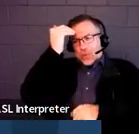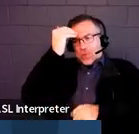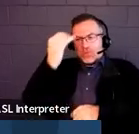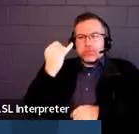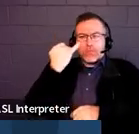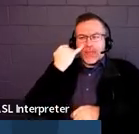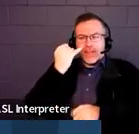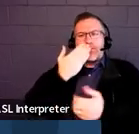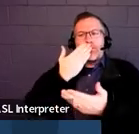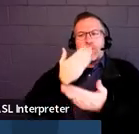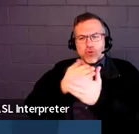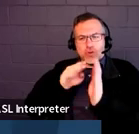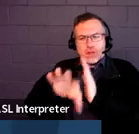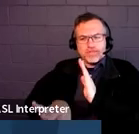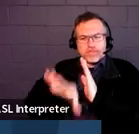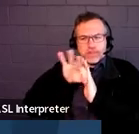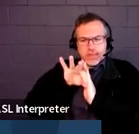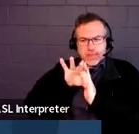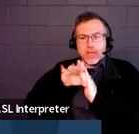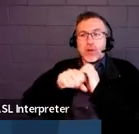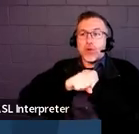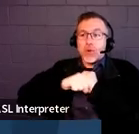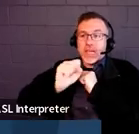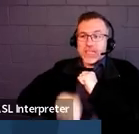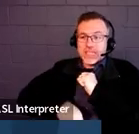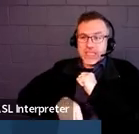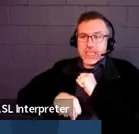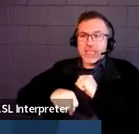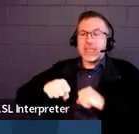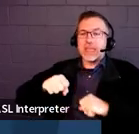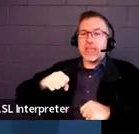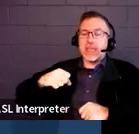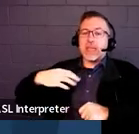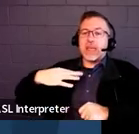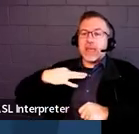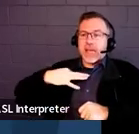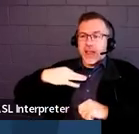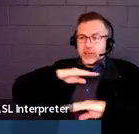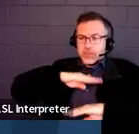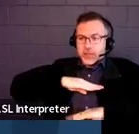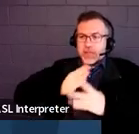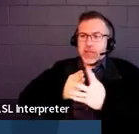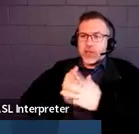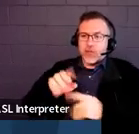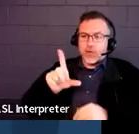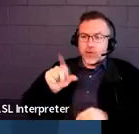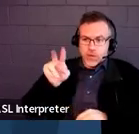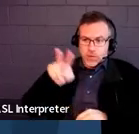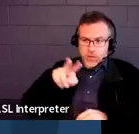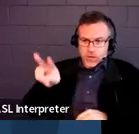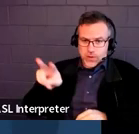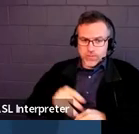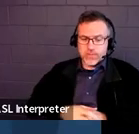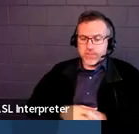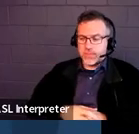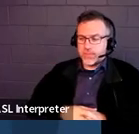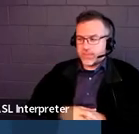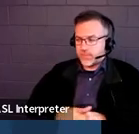considering extending eligibility through 22, when the students are provided with experiential